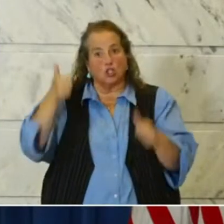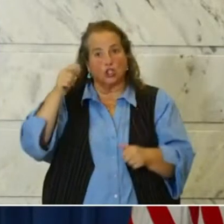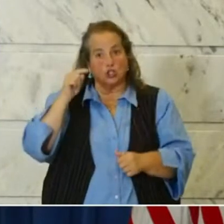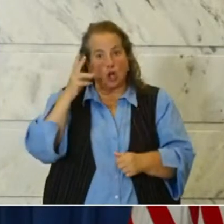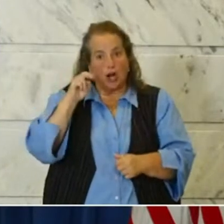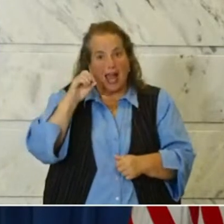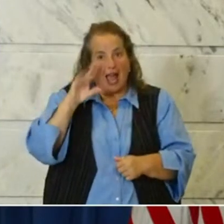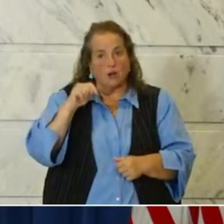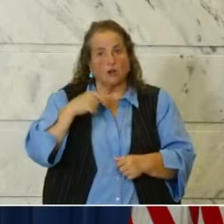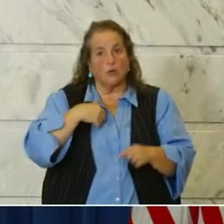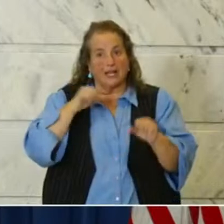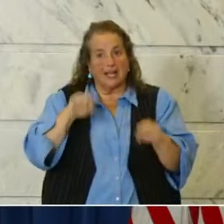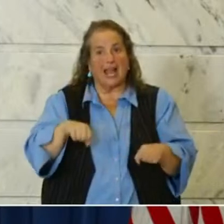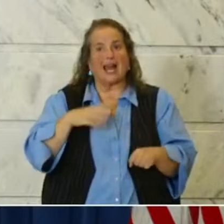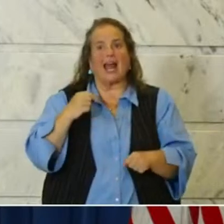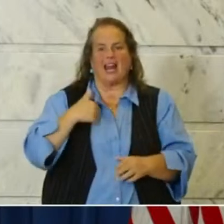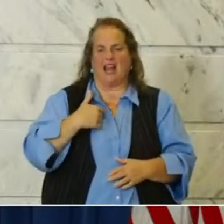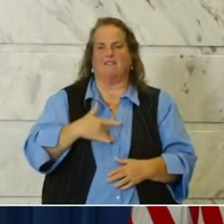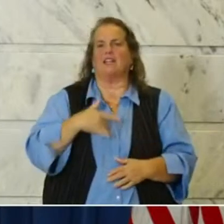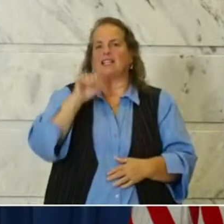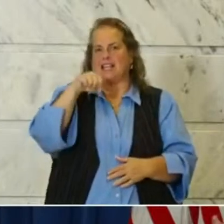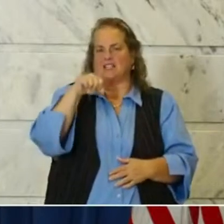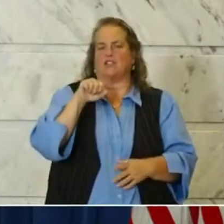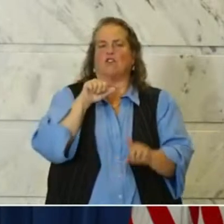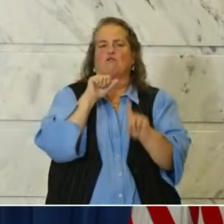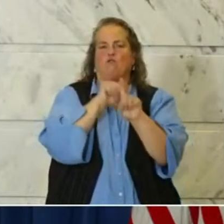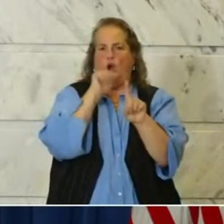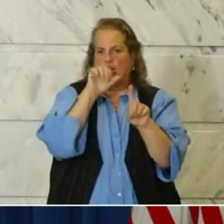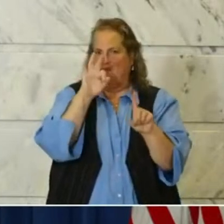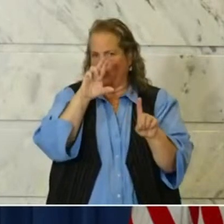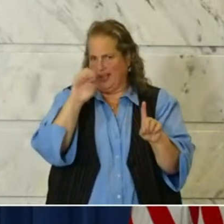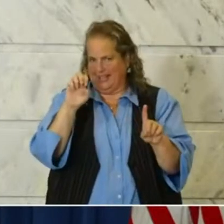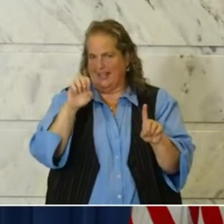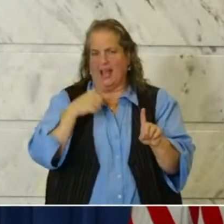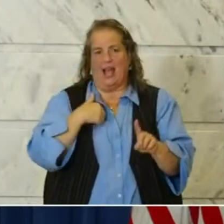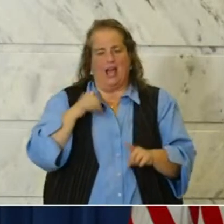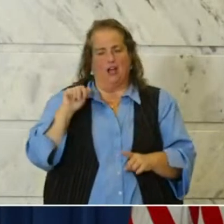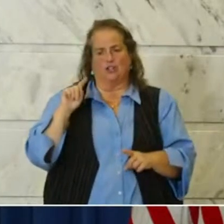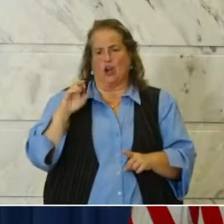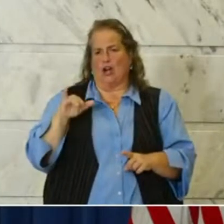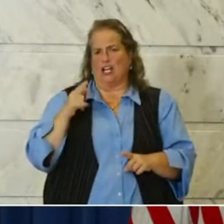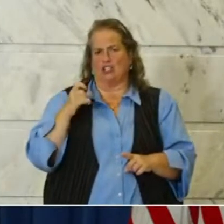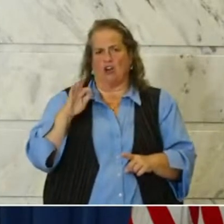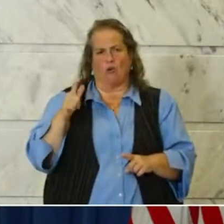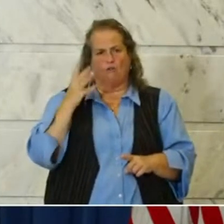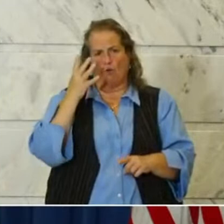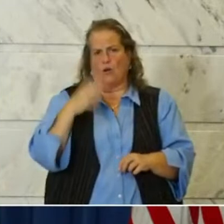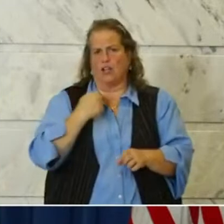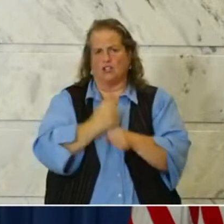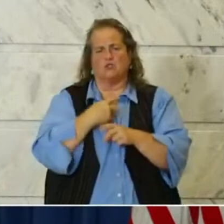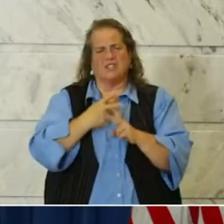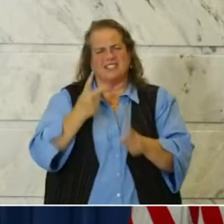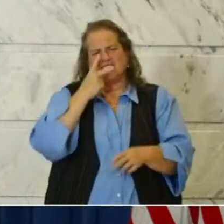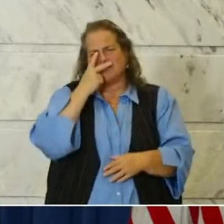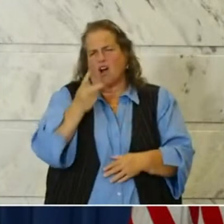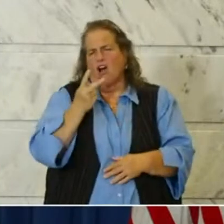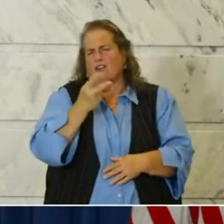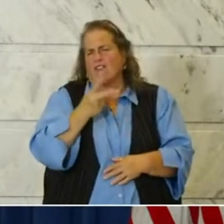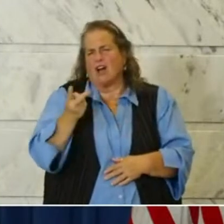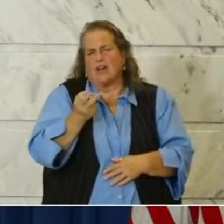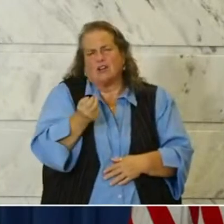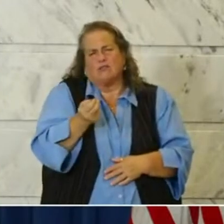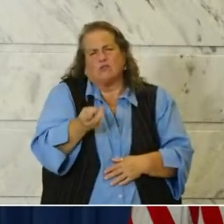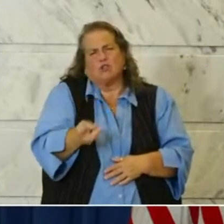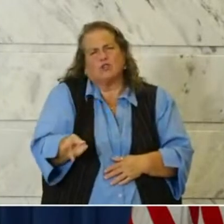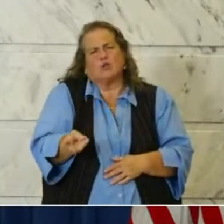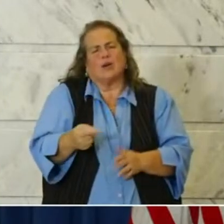believe that, yes, it is fraud-free. I was Attorney General for 4 years. We saw very few examples